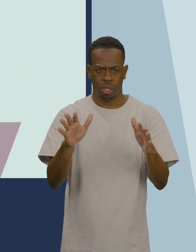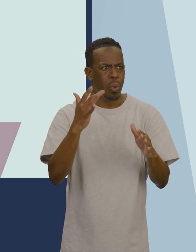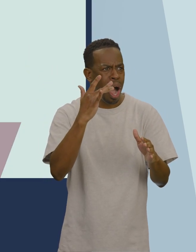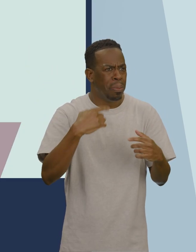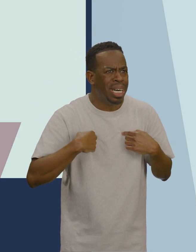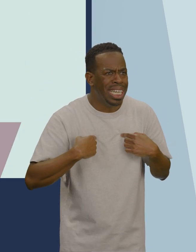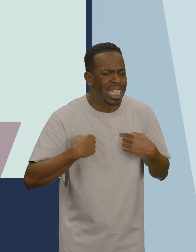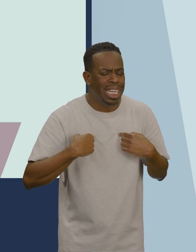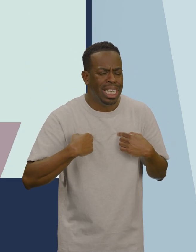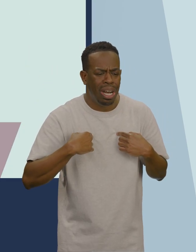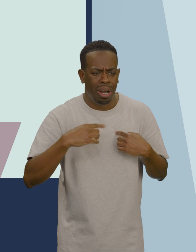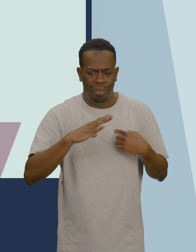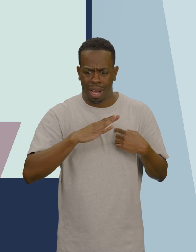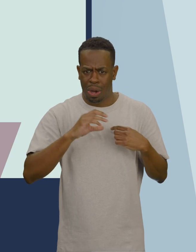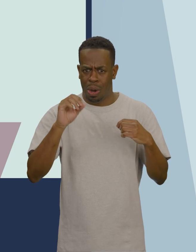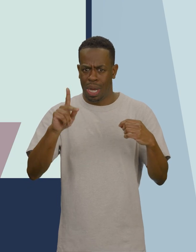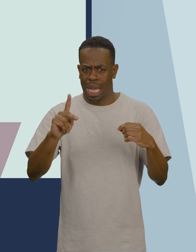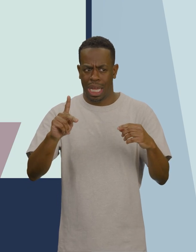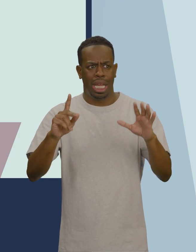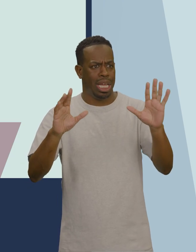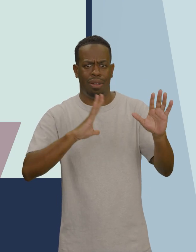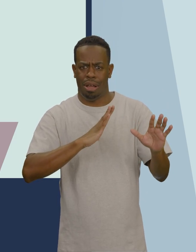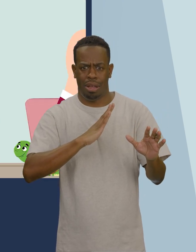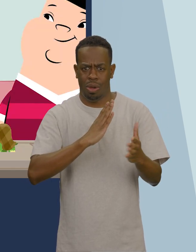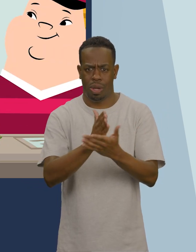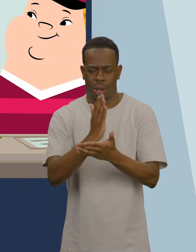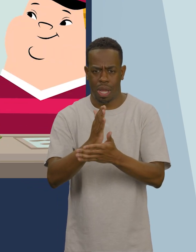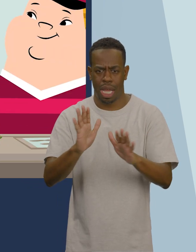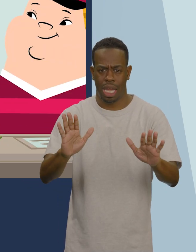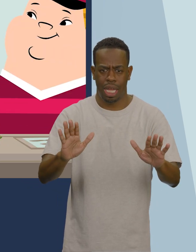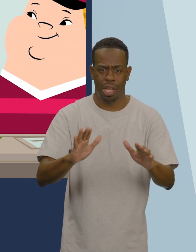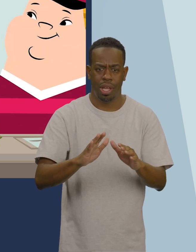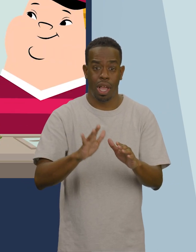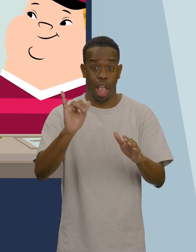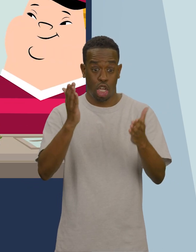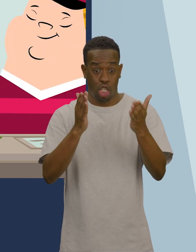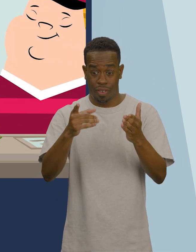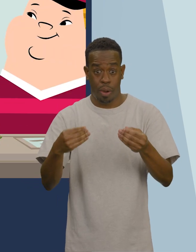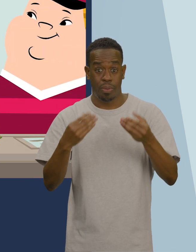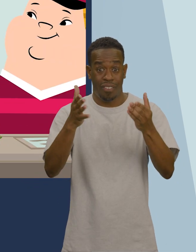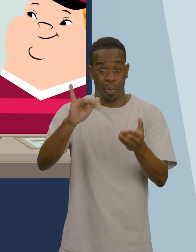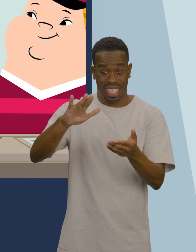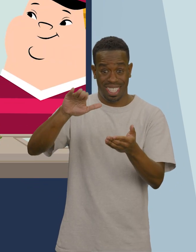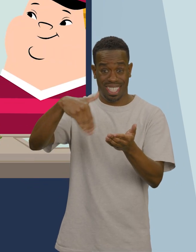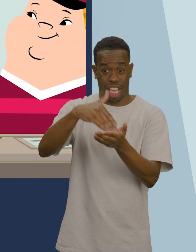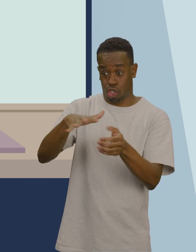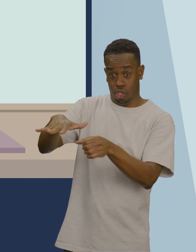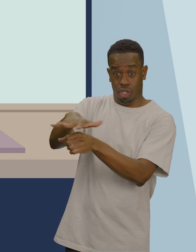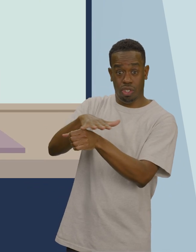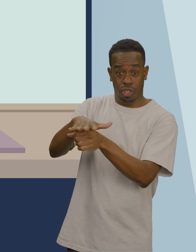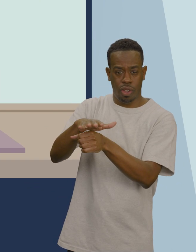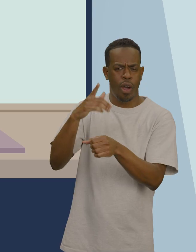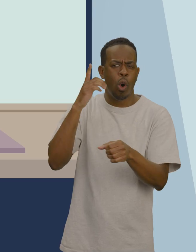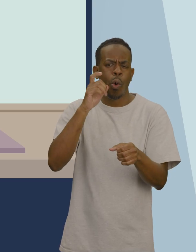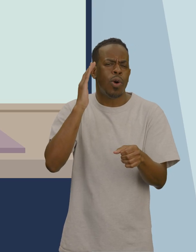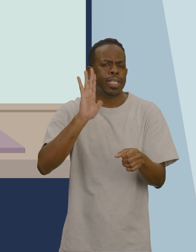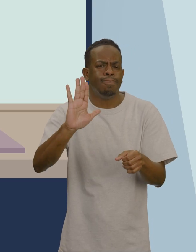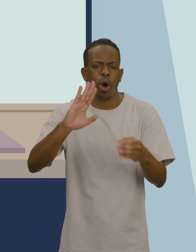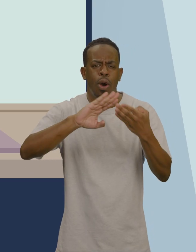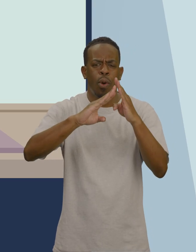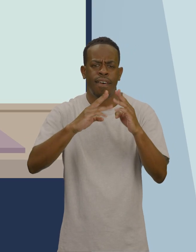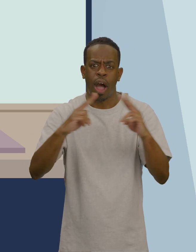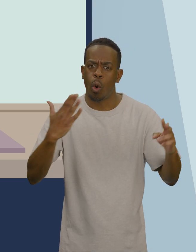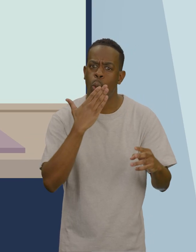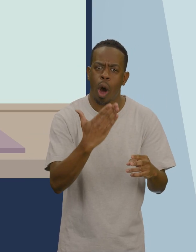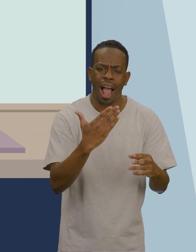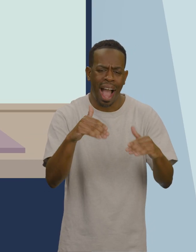Me? Well, okay. These services are provided by centers who know their communities and can